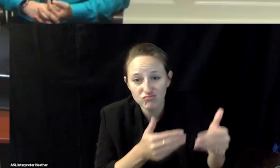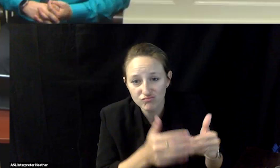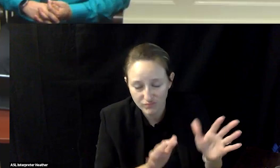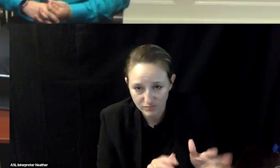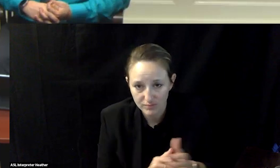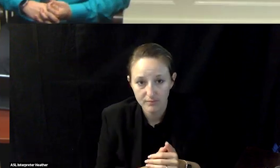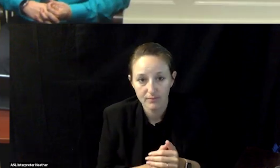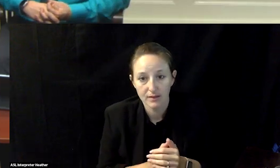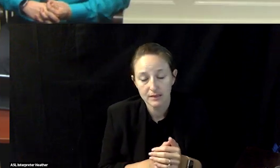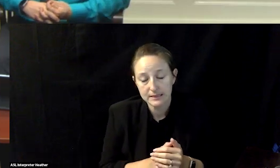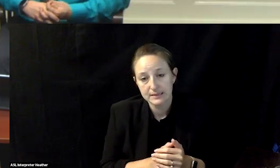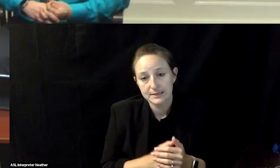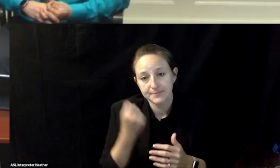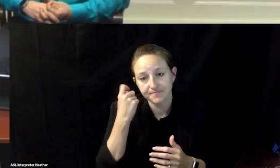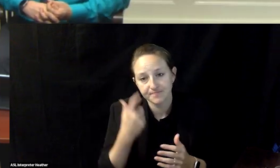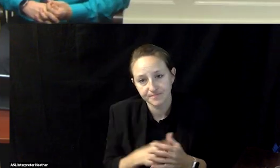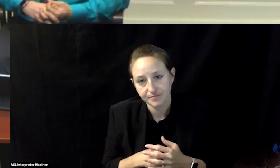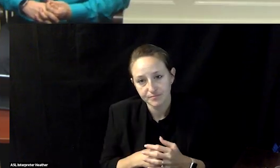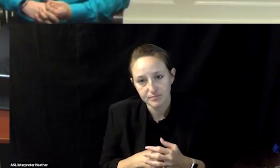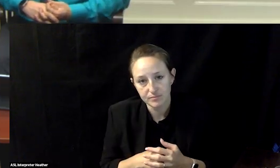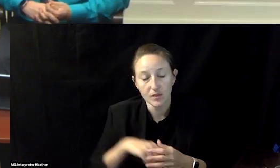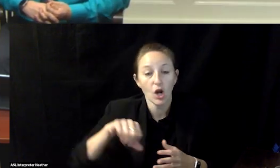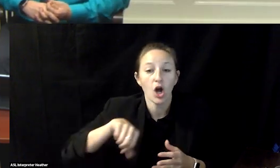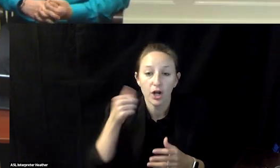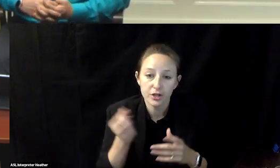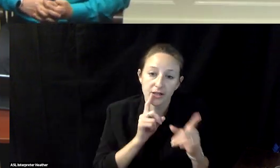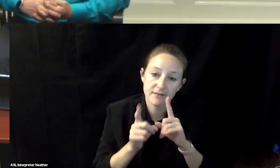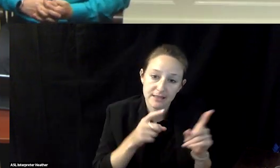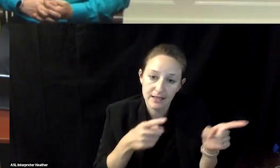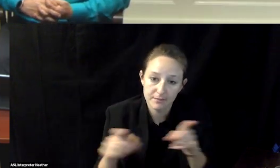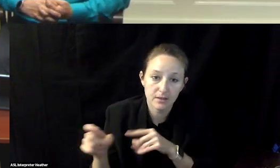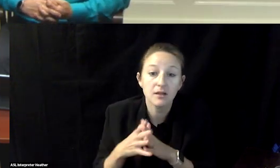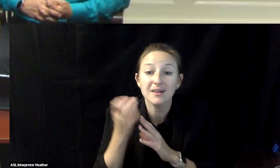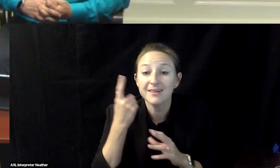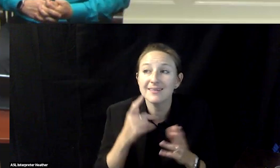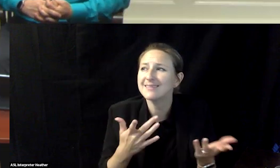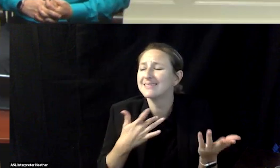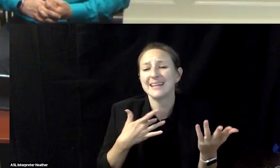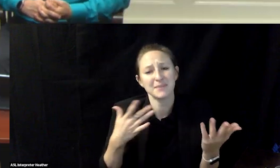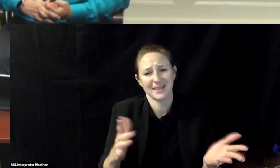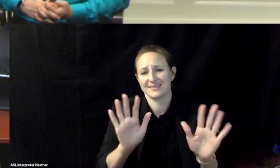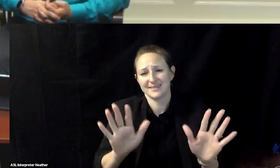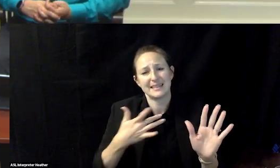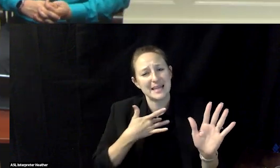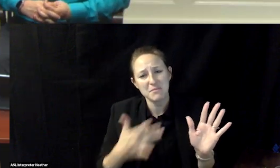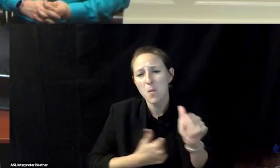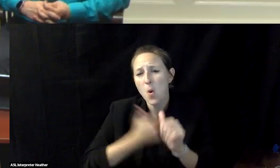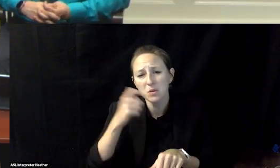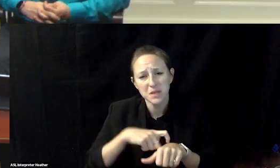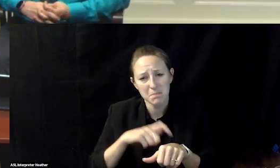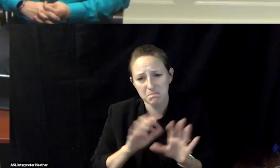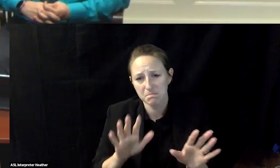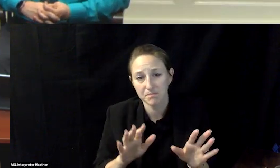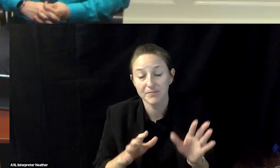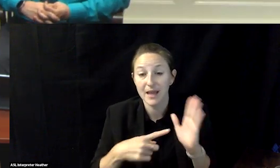Otherwise, you know, that's other conversations that have to happen. But 9 times out of 10, like I said, the